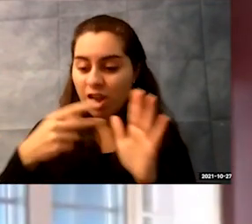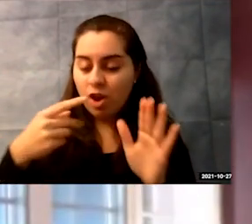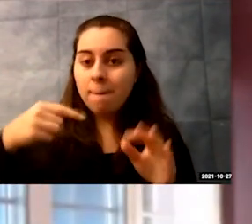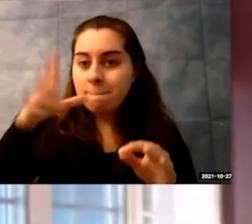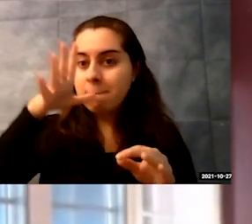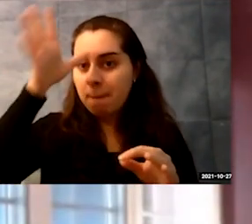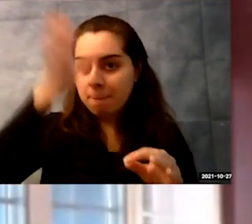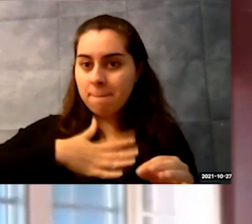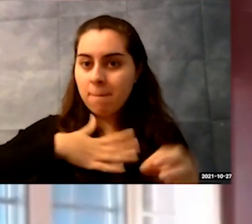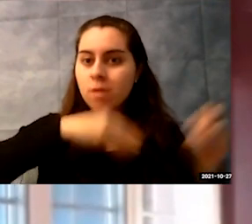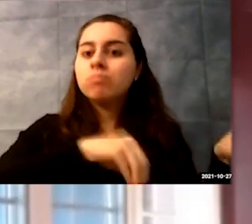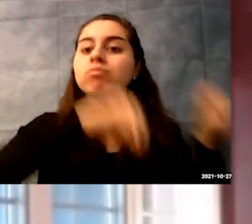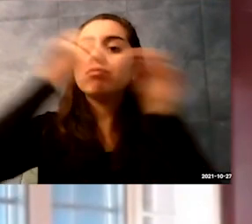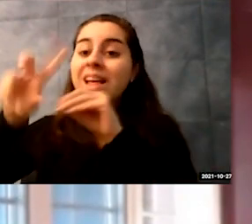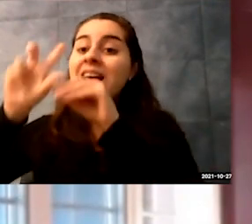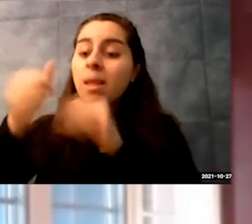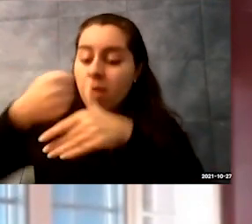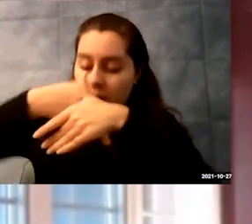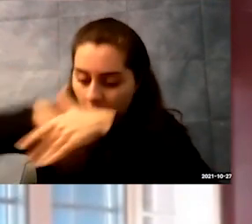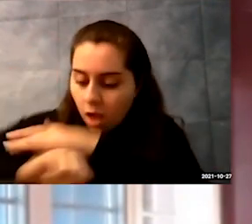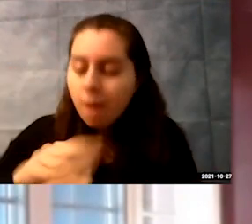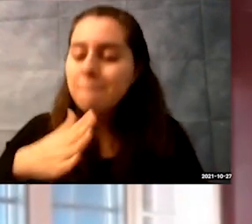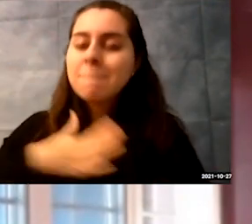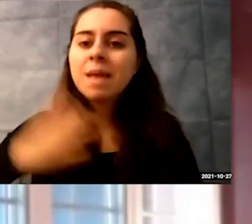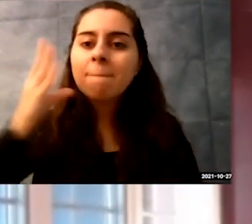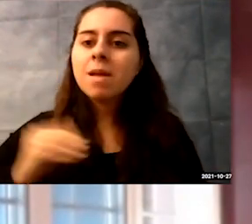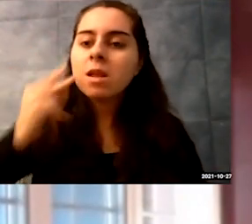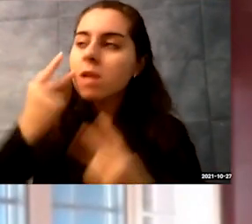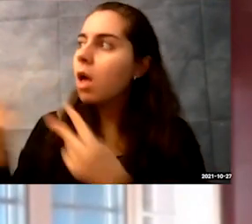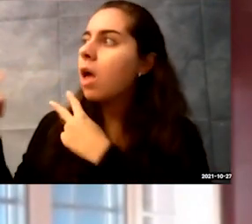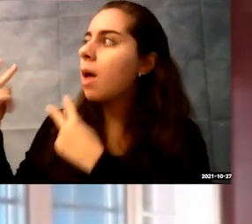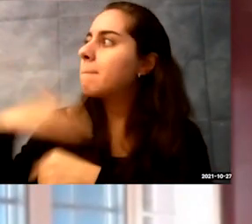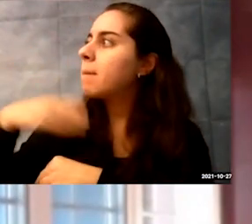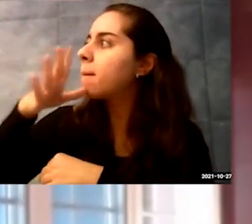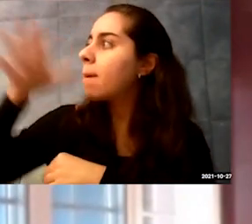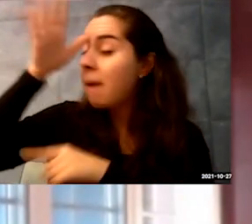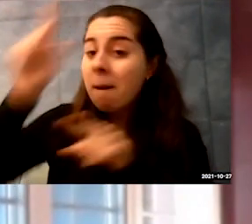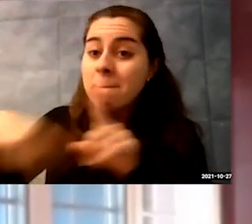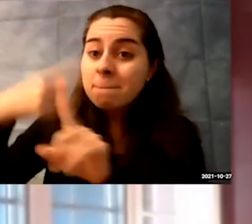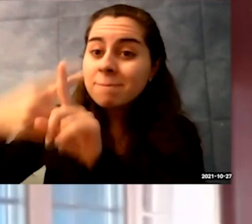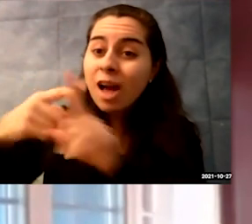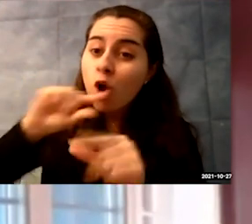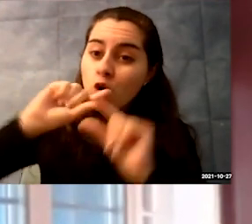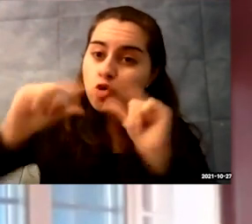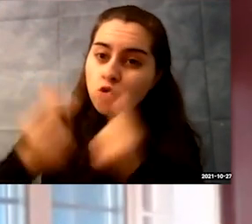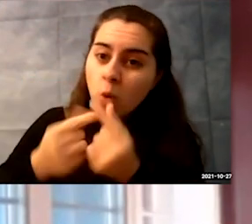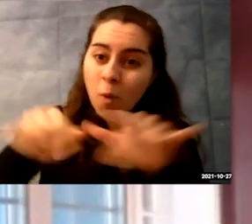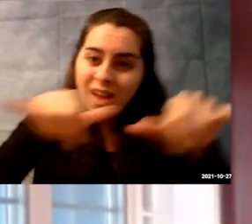organization or the children of the working class. And so it was a little bit different in terms of